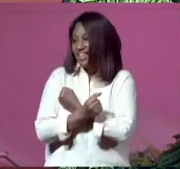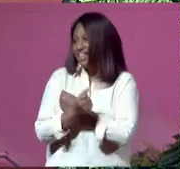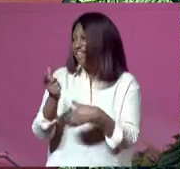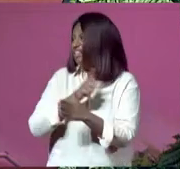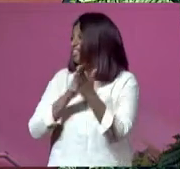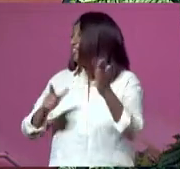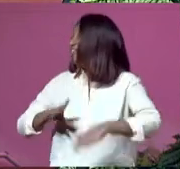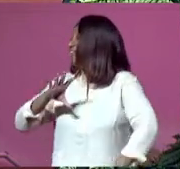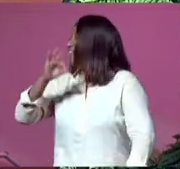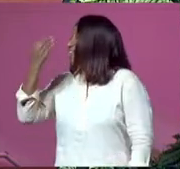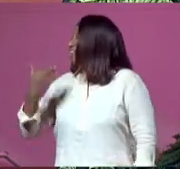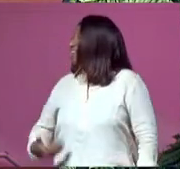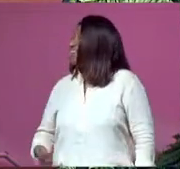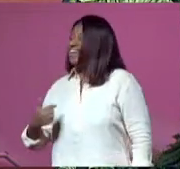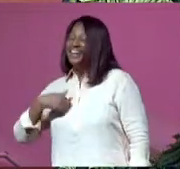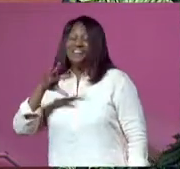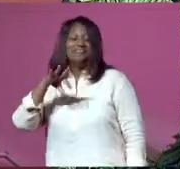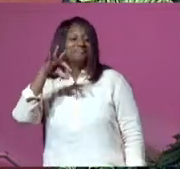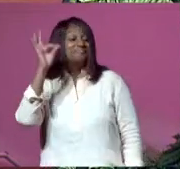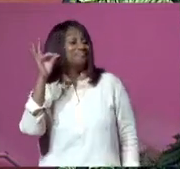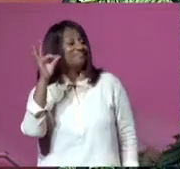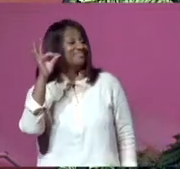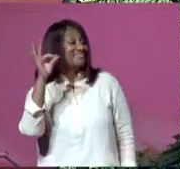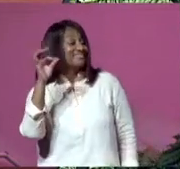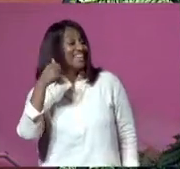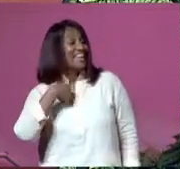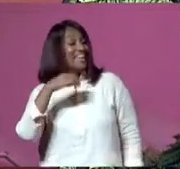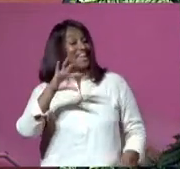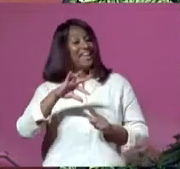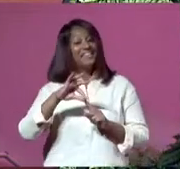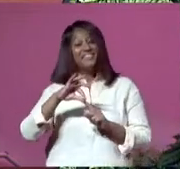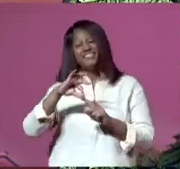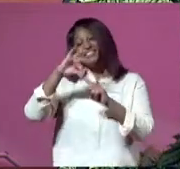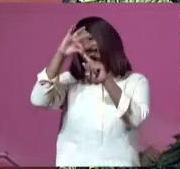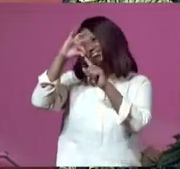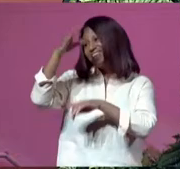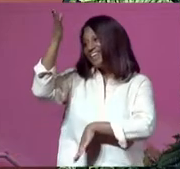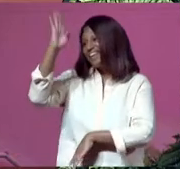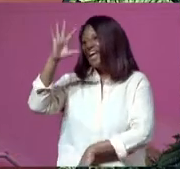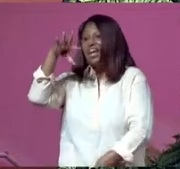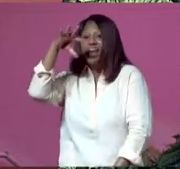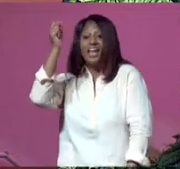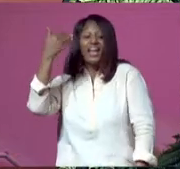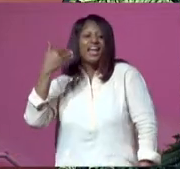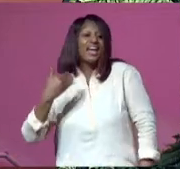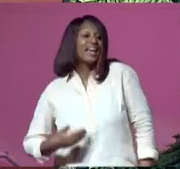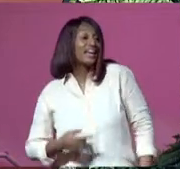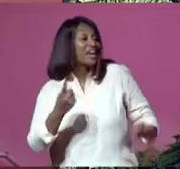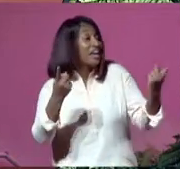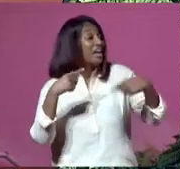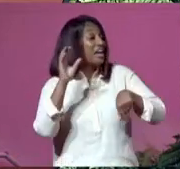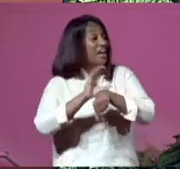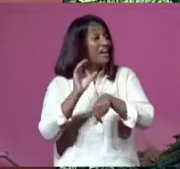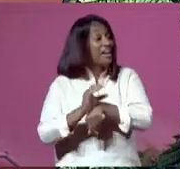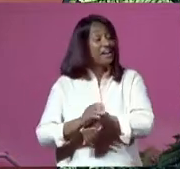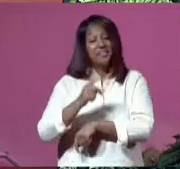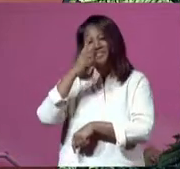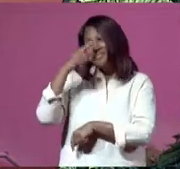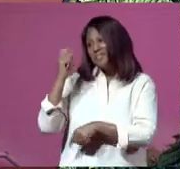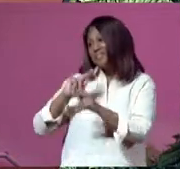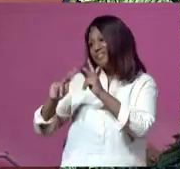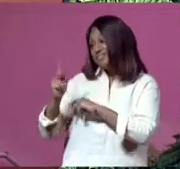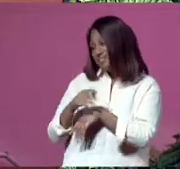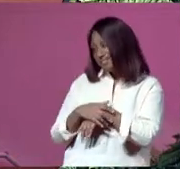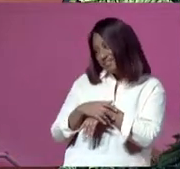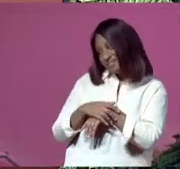me. I'm chosen. I don't even know why, but I'm just glad he chose me. You can come to church with Negroes giving you the side eye because